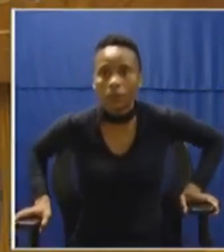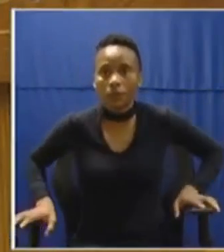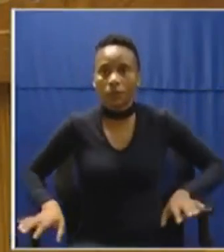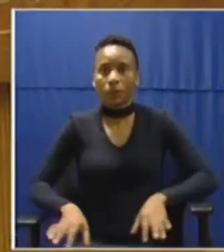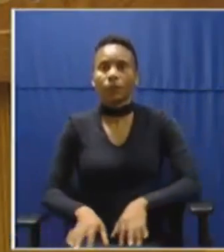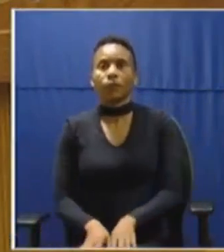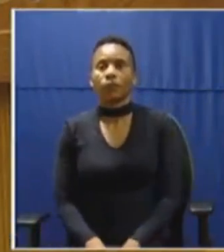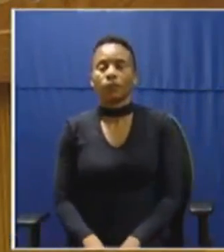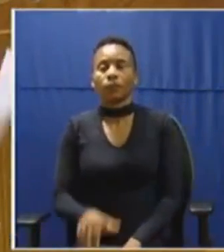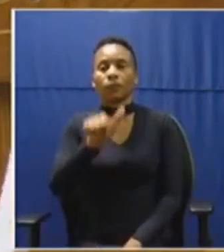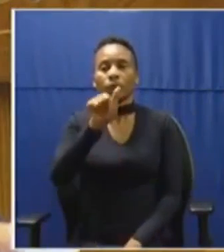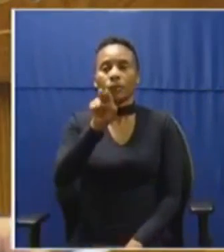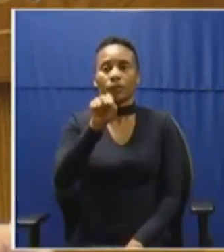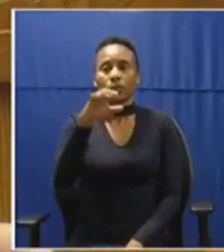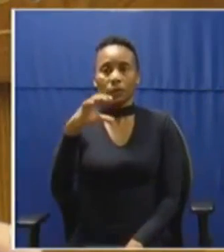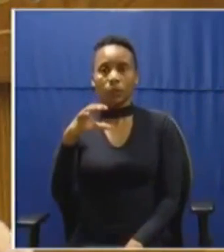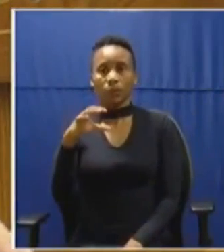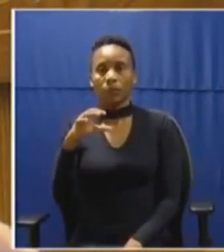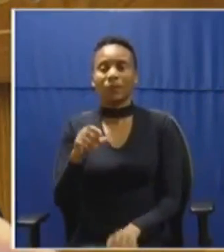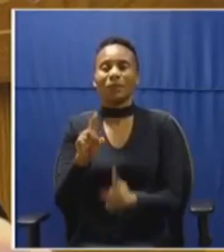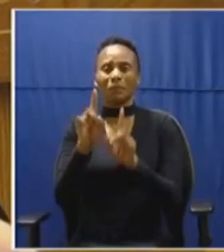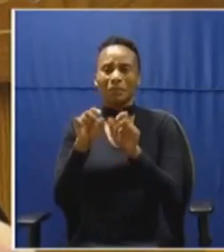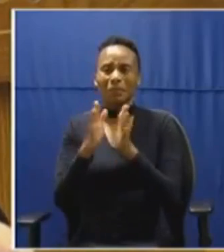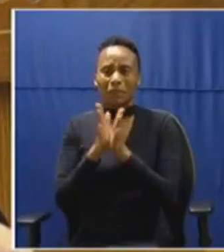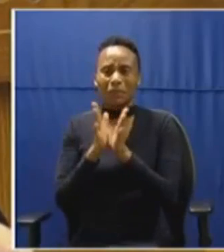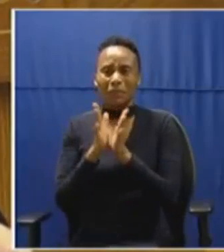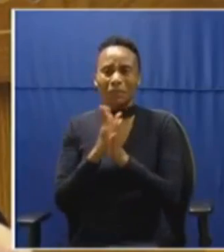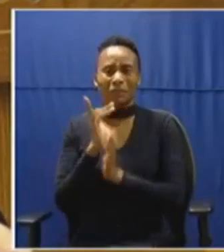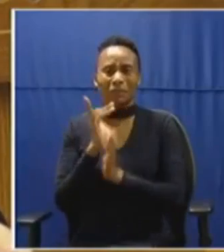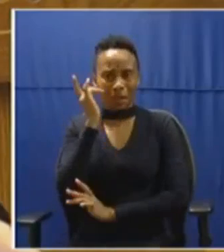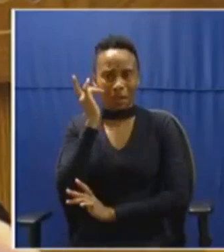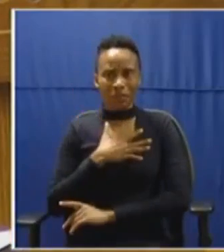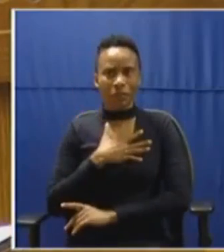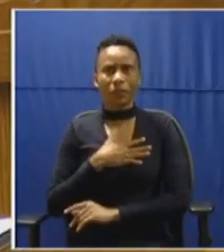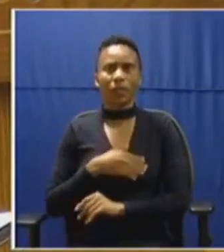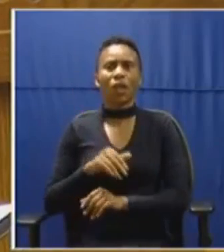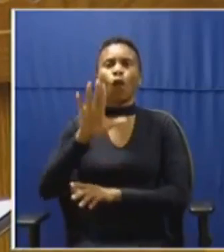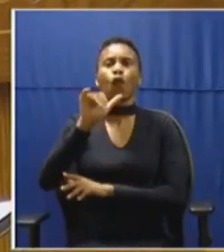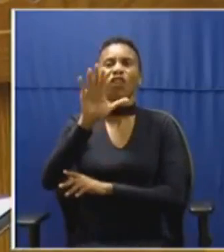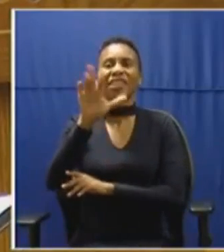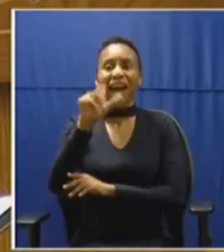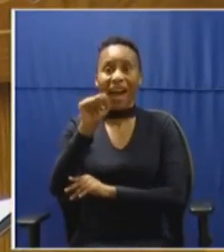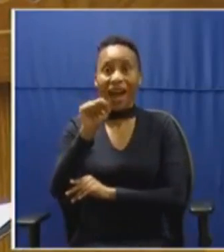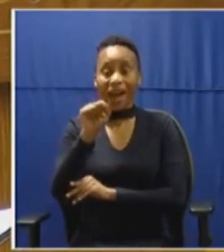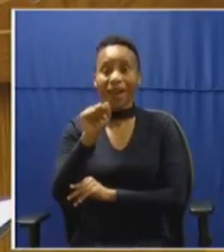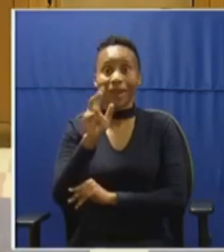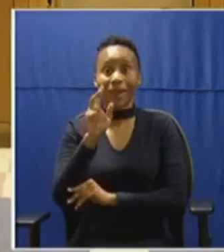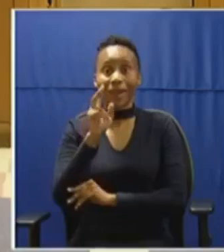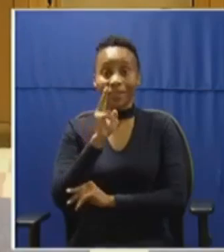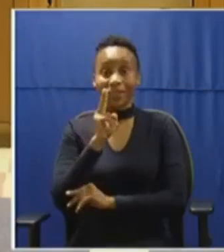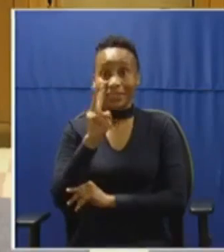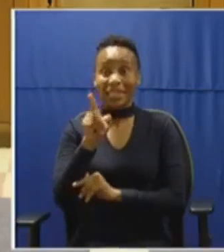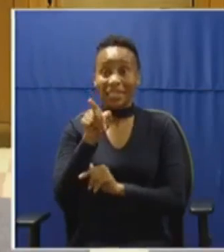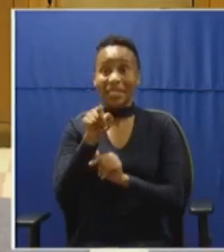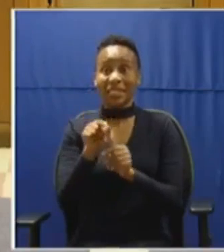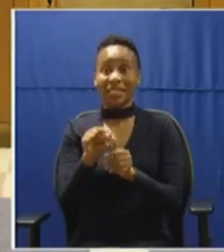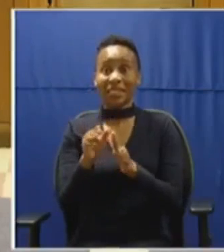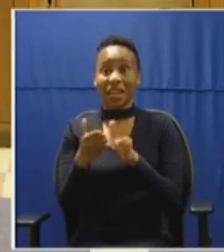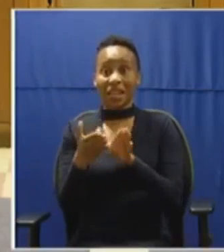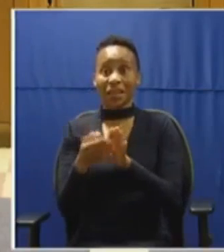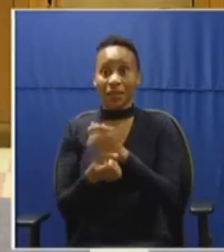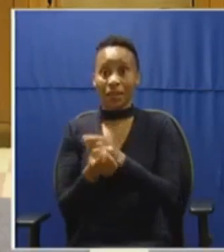The ANC should hang its head in shame, as should all of those who have stood by and watched this outrageous theft without taking action.